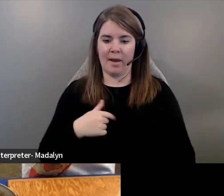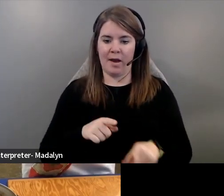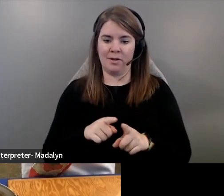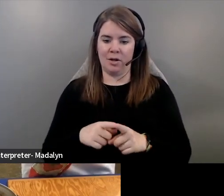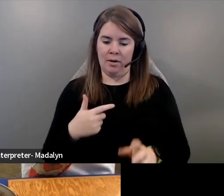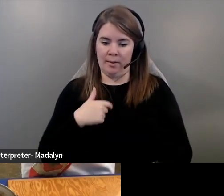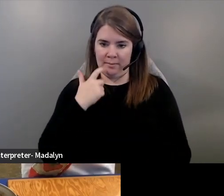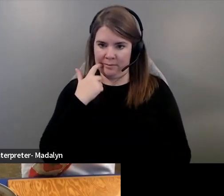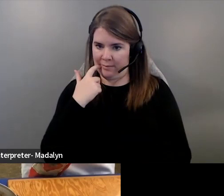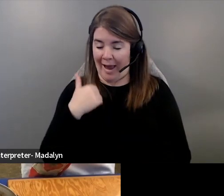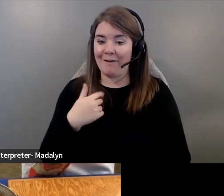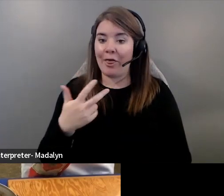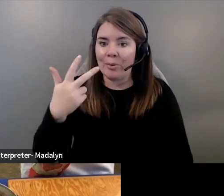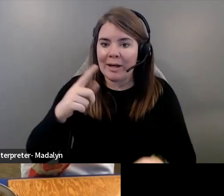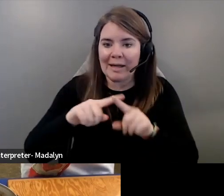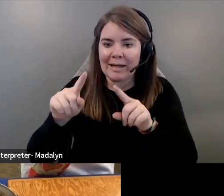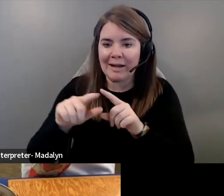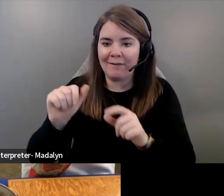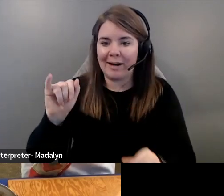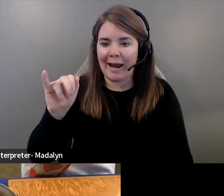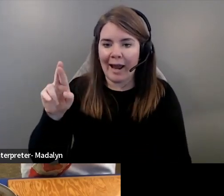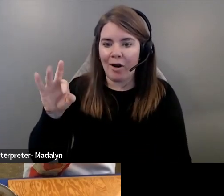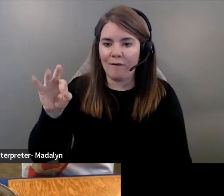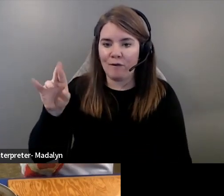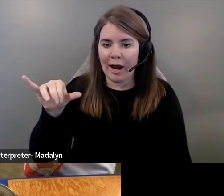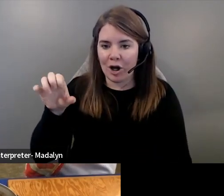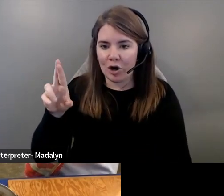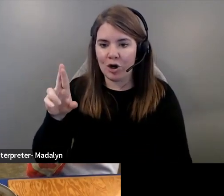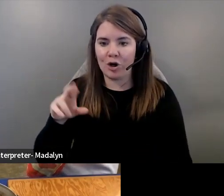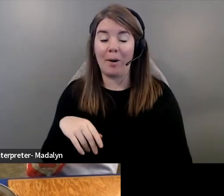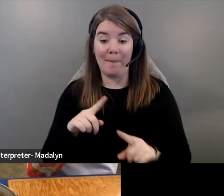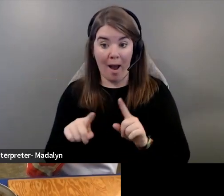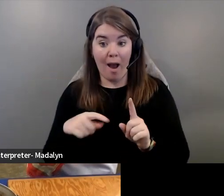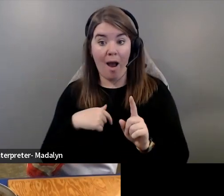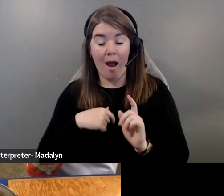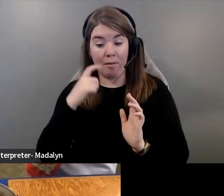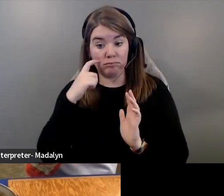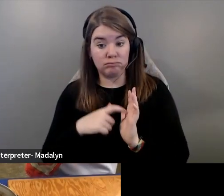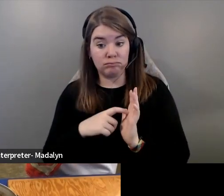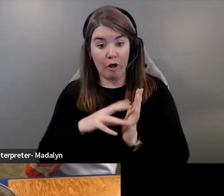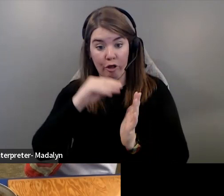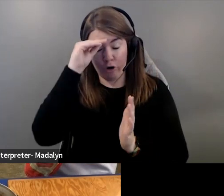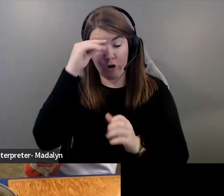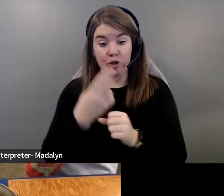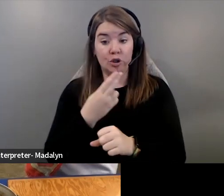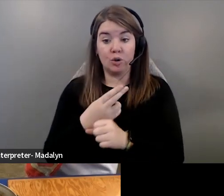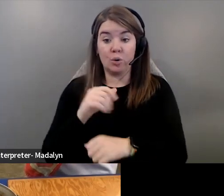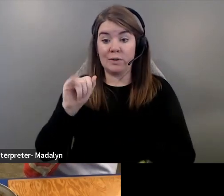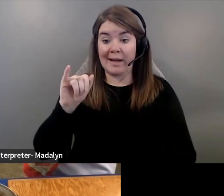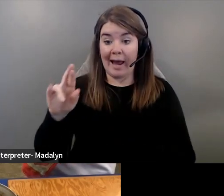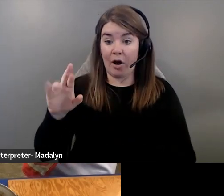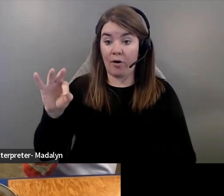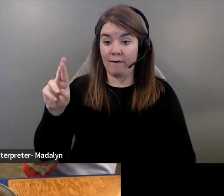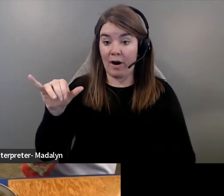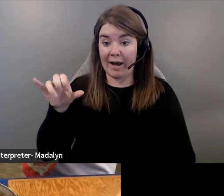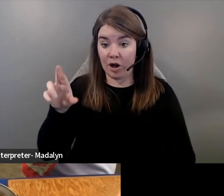different air fryers, but I have found that using an air fryer not only